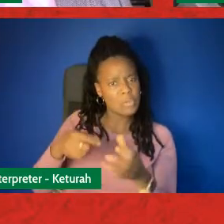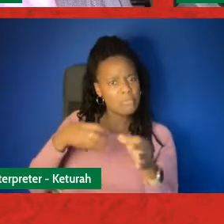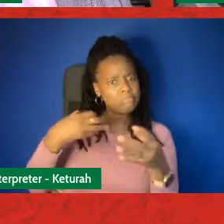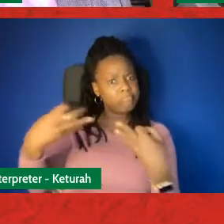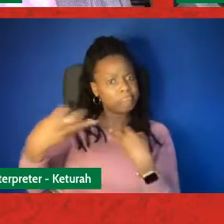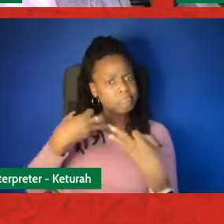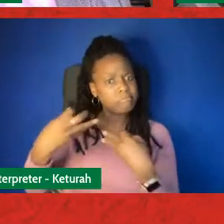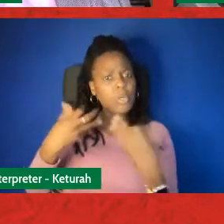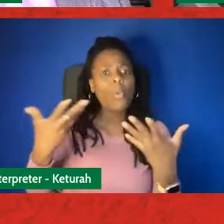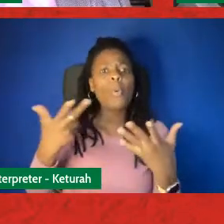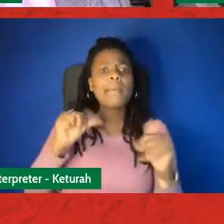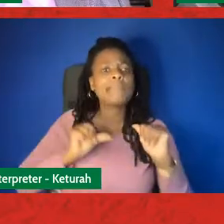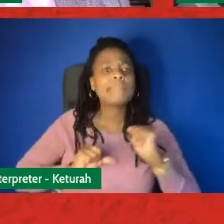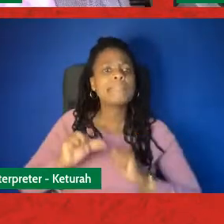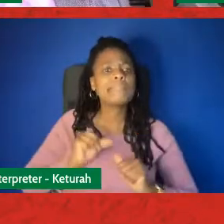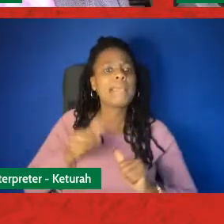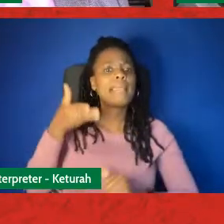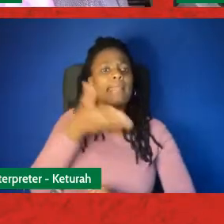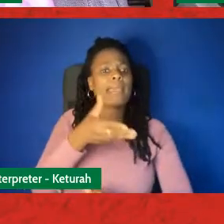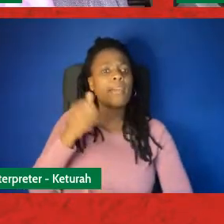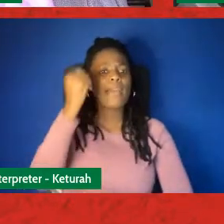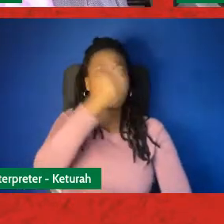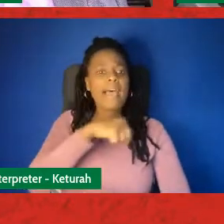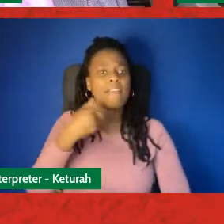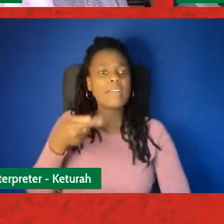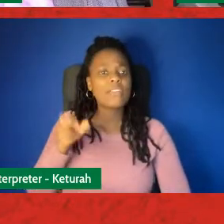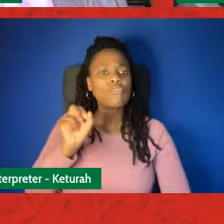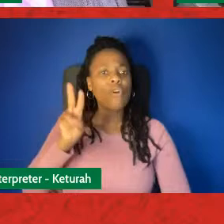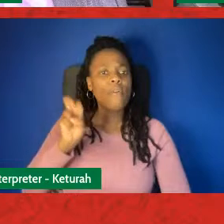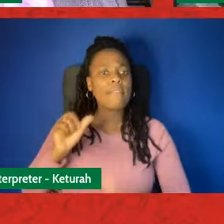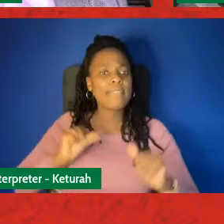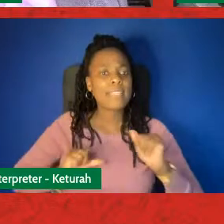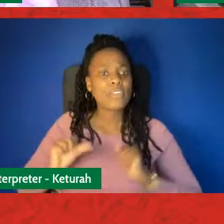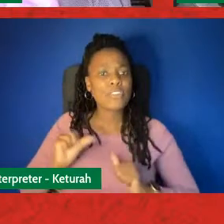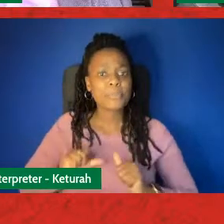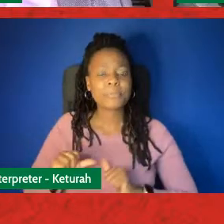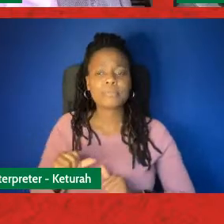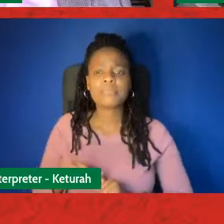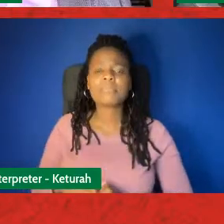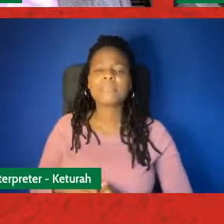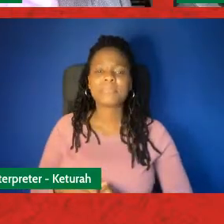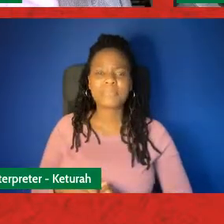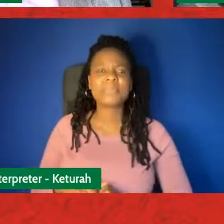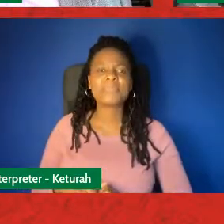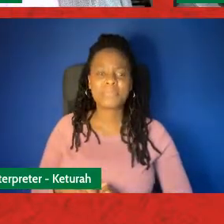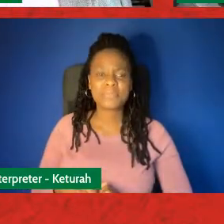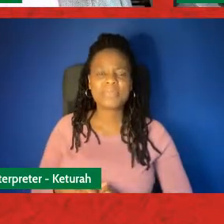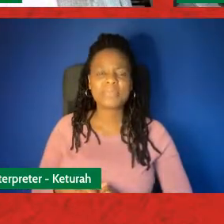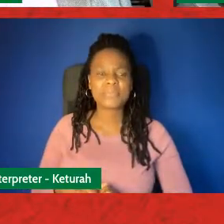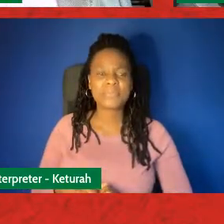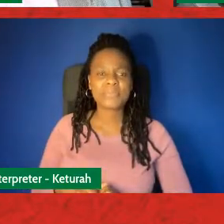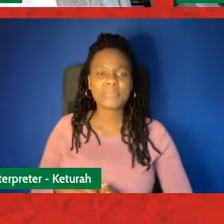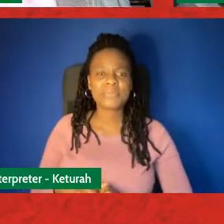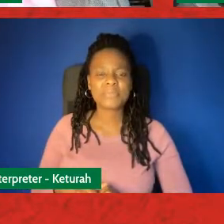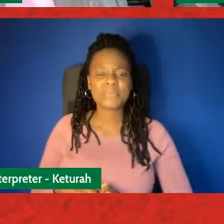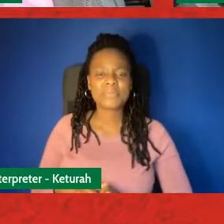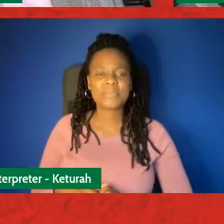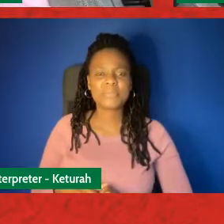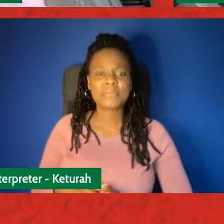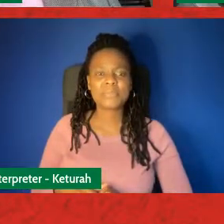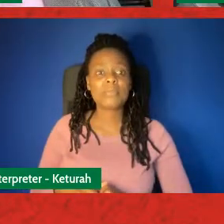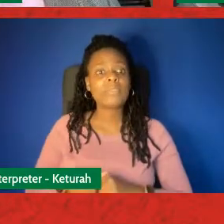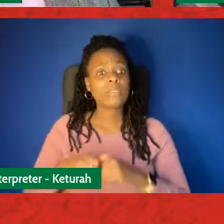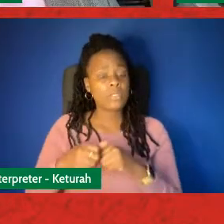the African Grove Theater. All right. So, picking up on where Eileen took us and relating it to